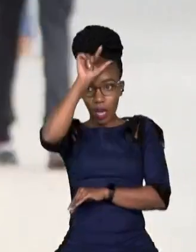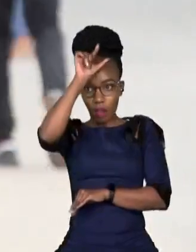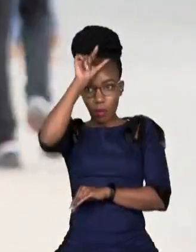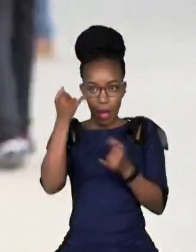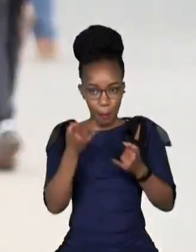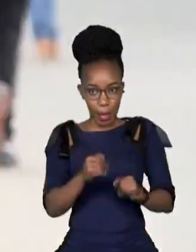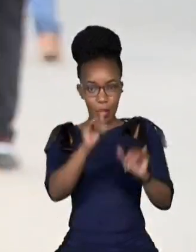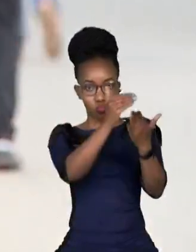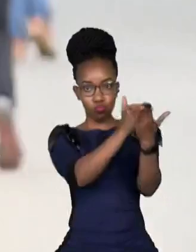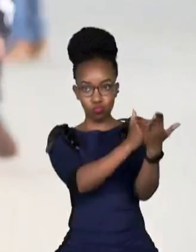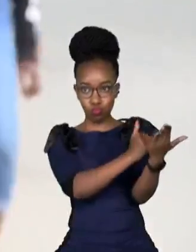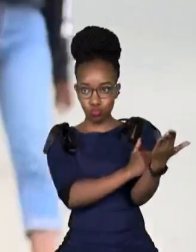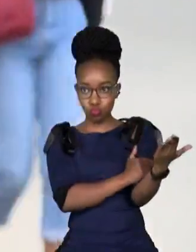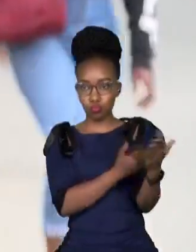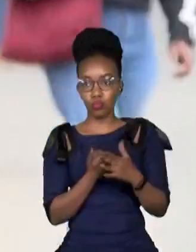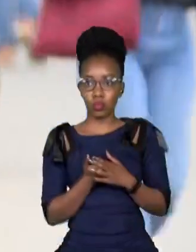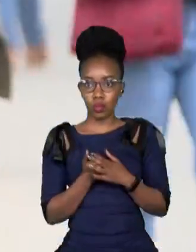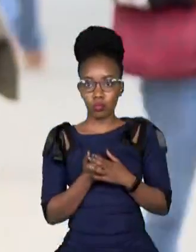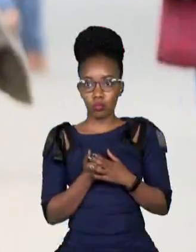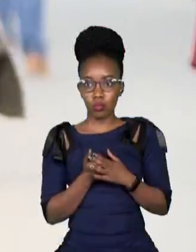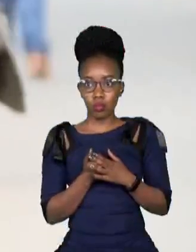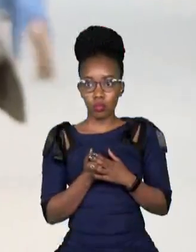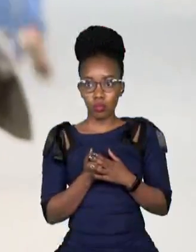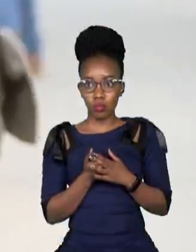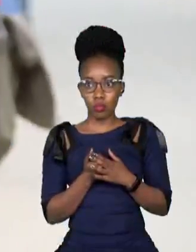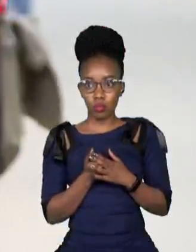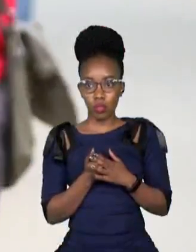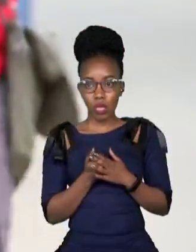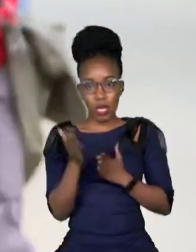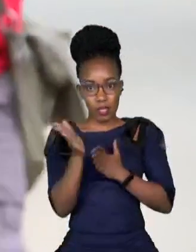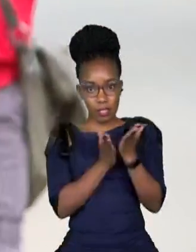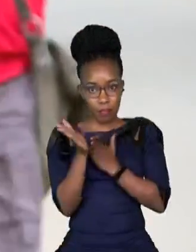implement measures and create an enabling environment to eradicate